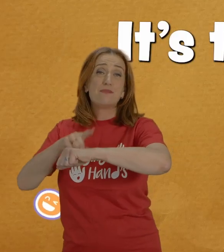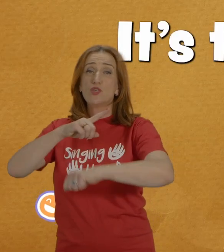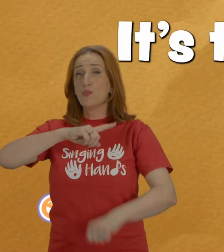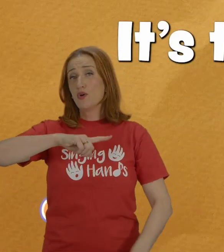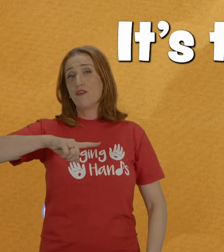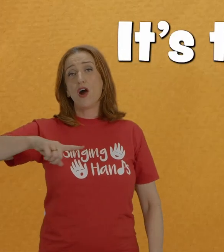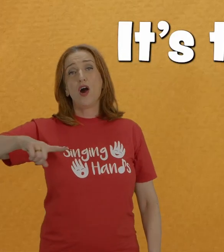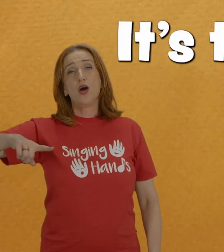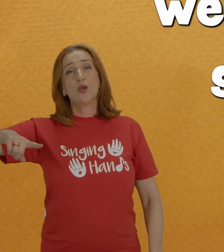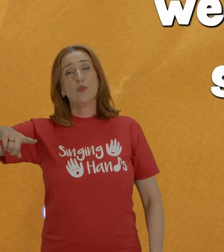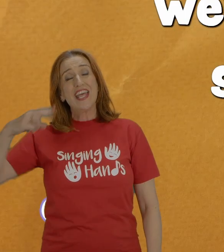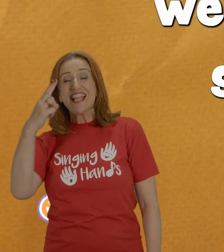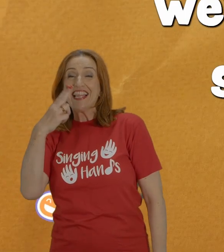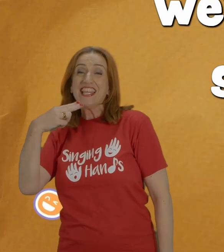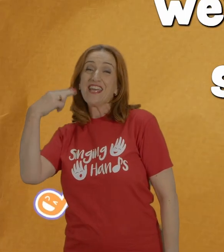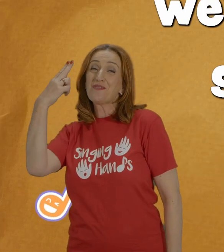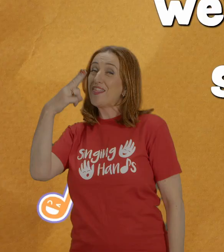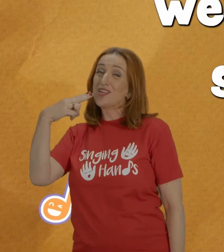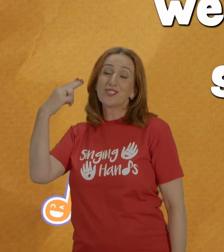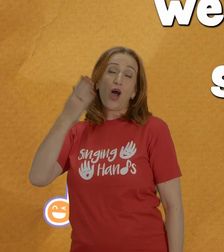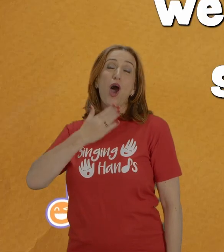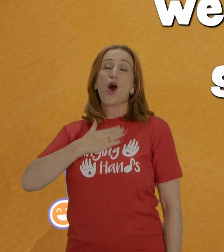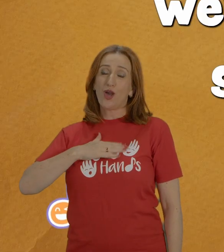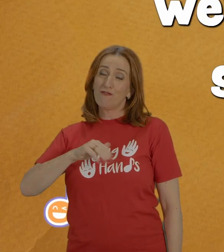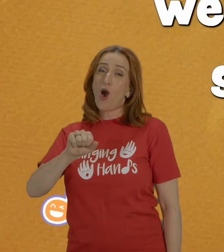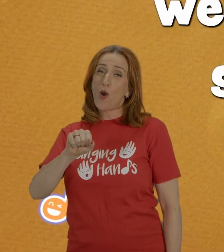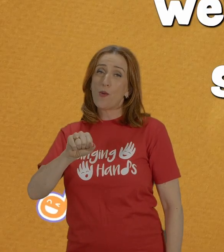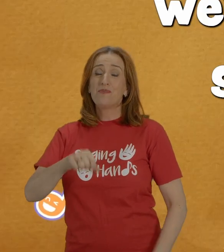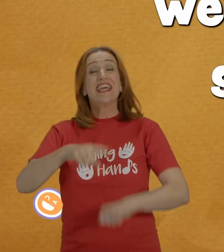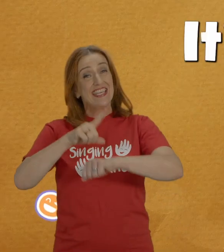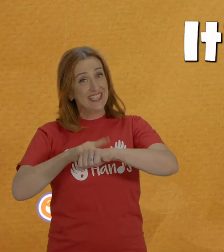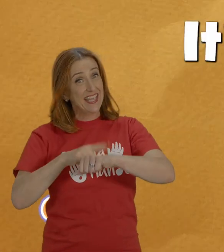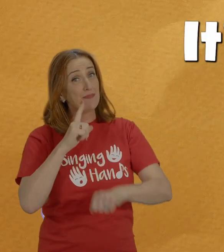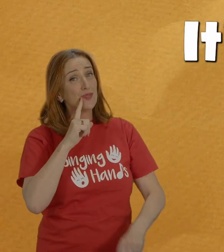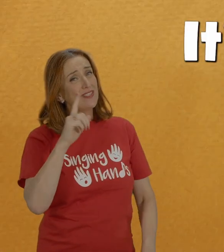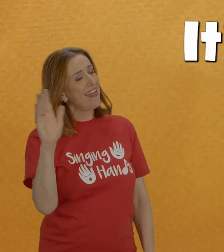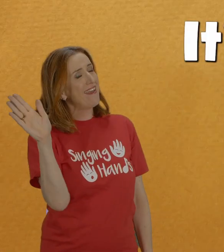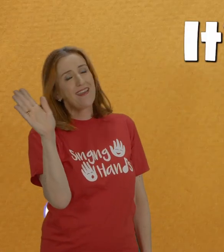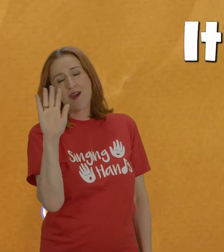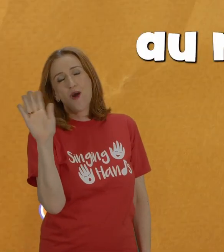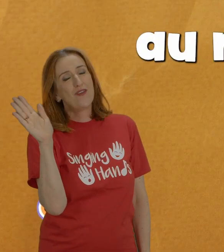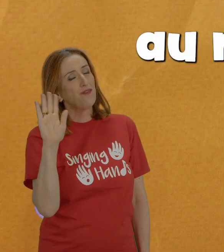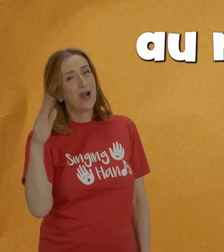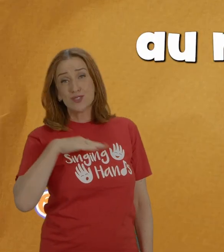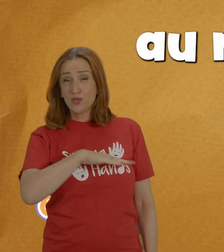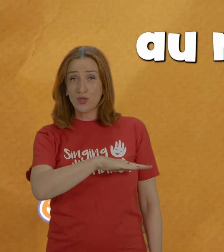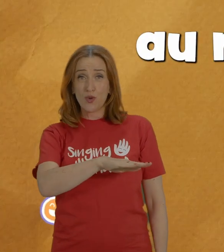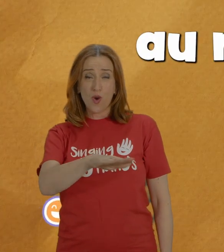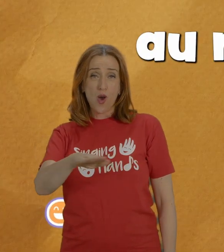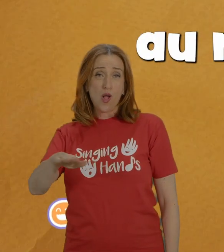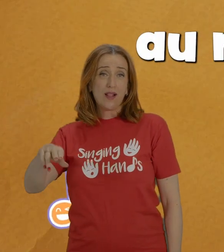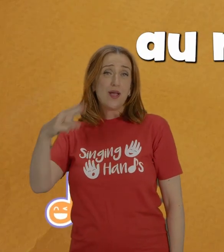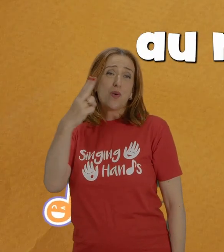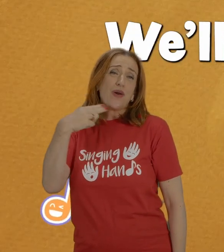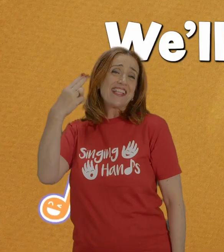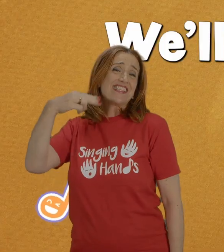It's time to move on. We'll leave with a song of hope. It's time to say or to